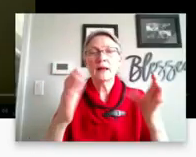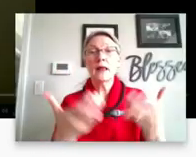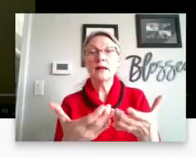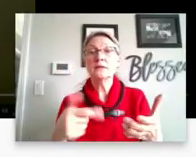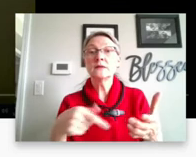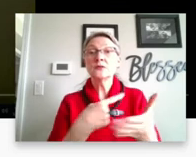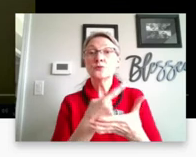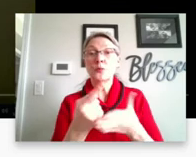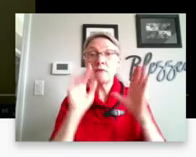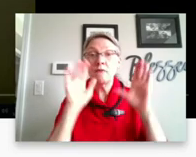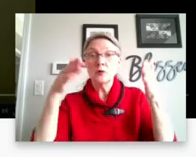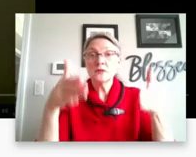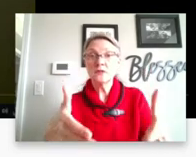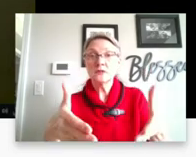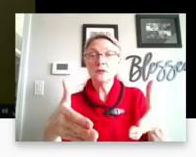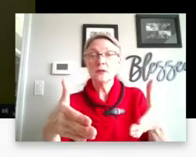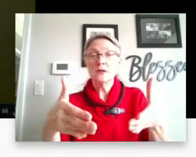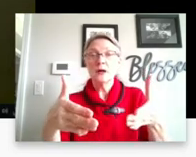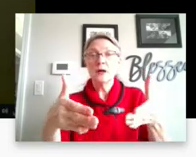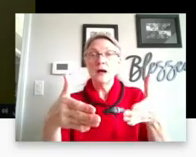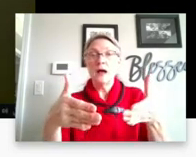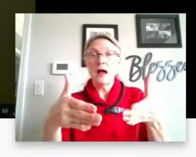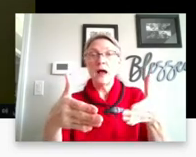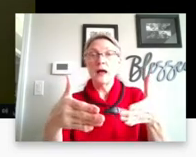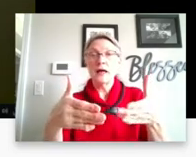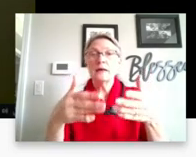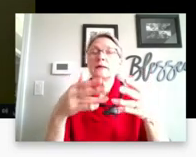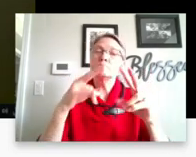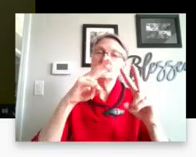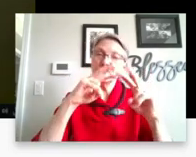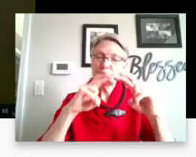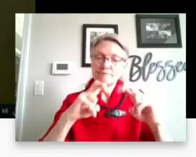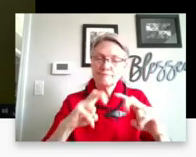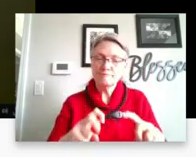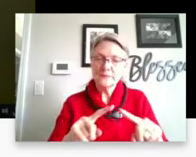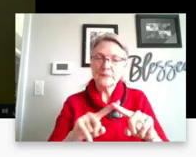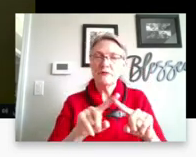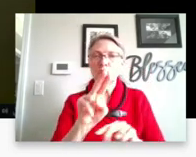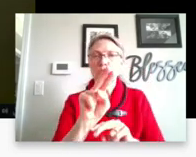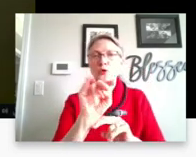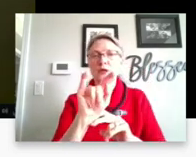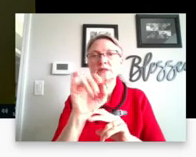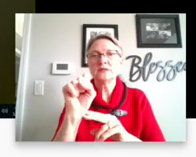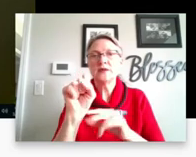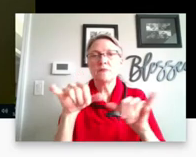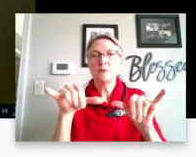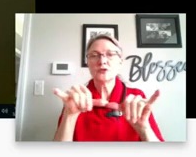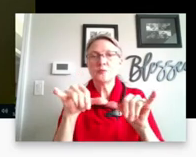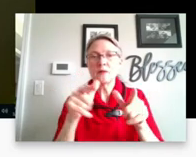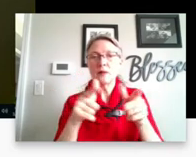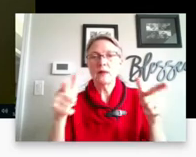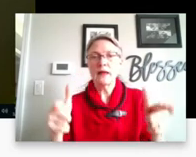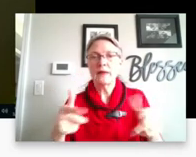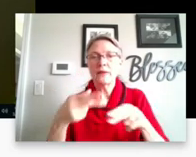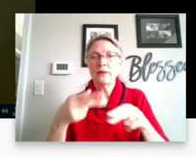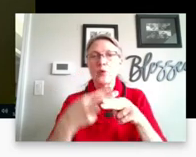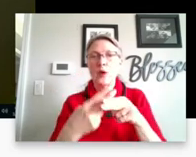So this week we're focused on investigating different units of measurement for length, weight,